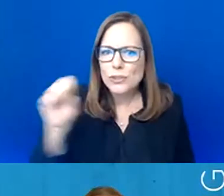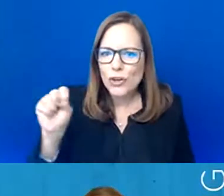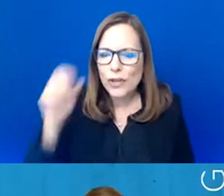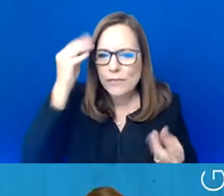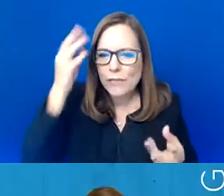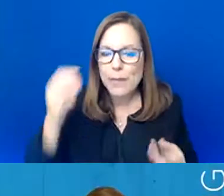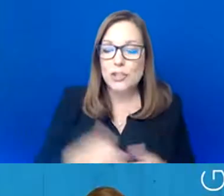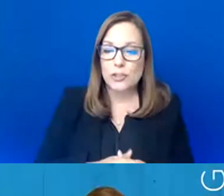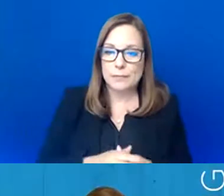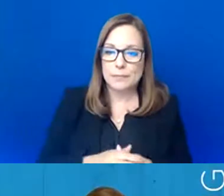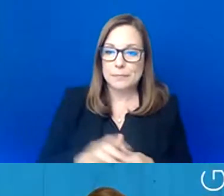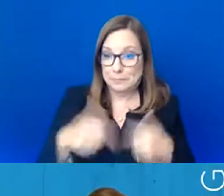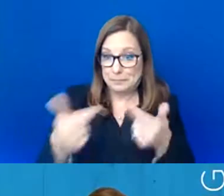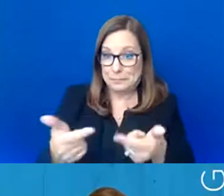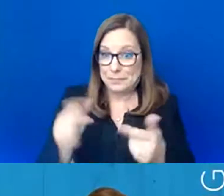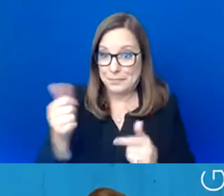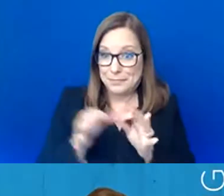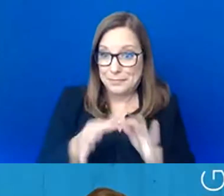They didn't know how to